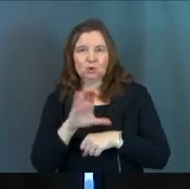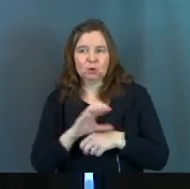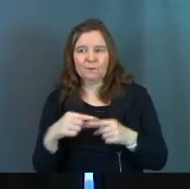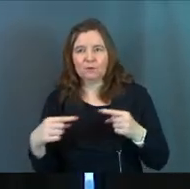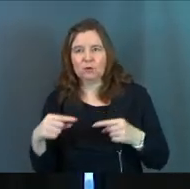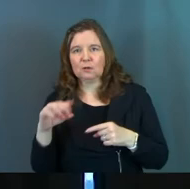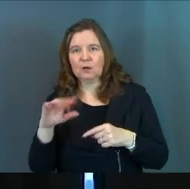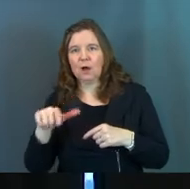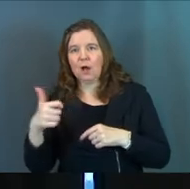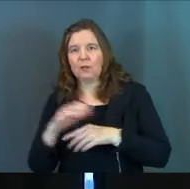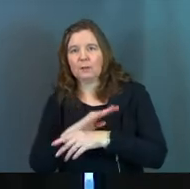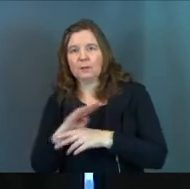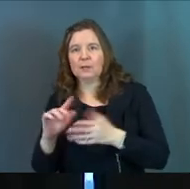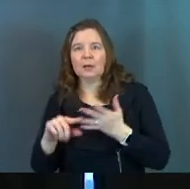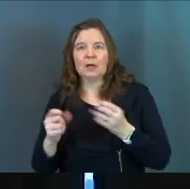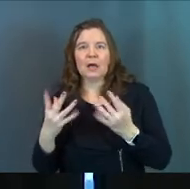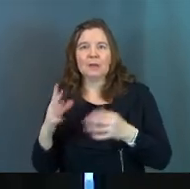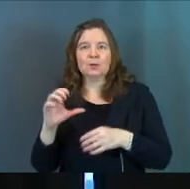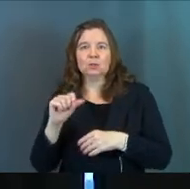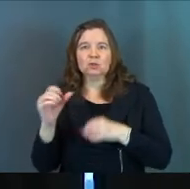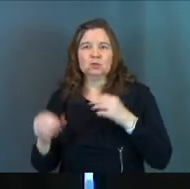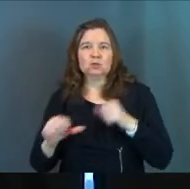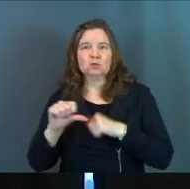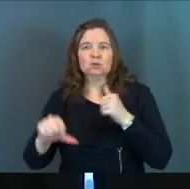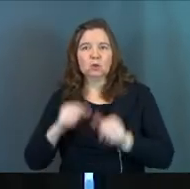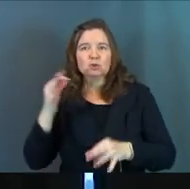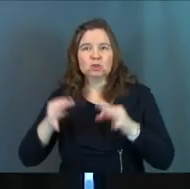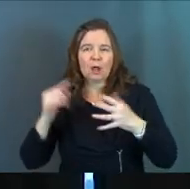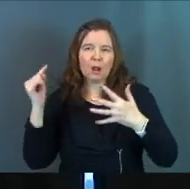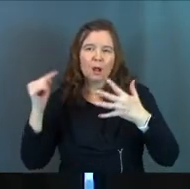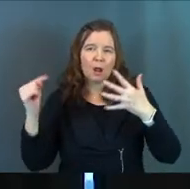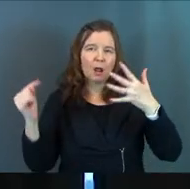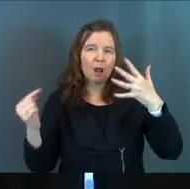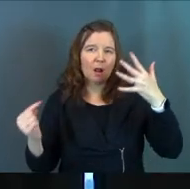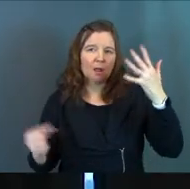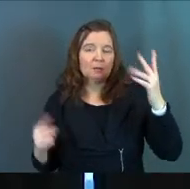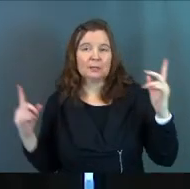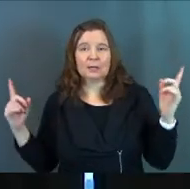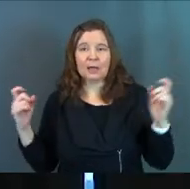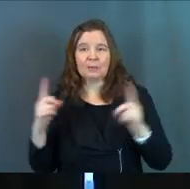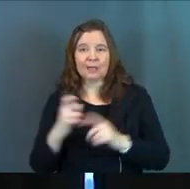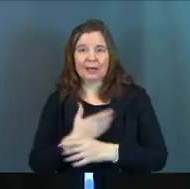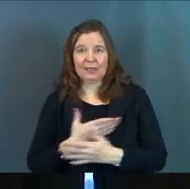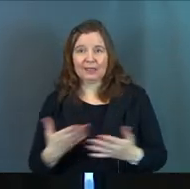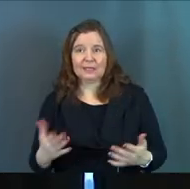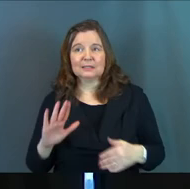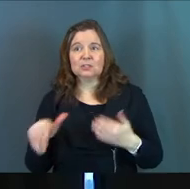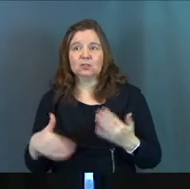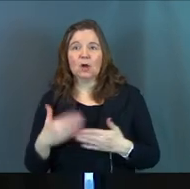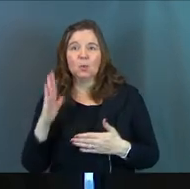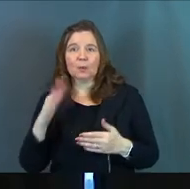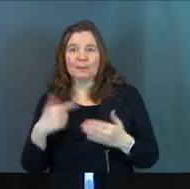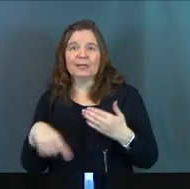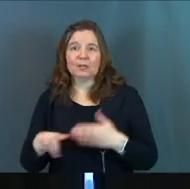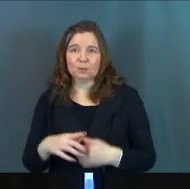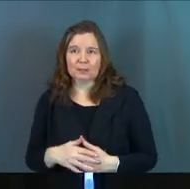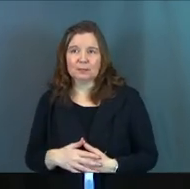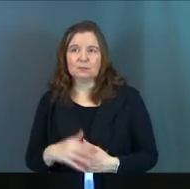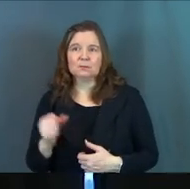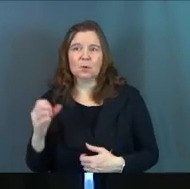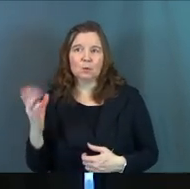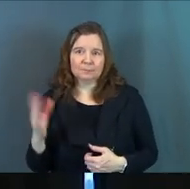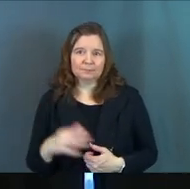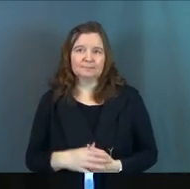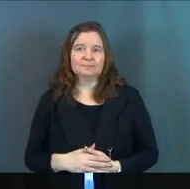church versus foreign missions. How much should go to social justice. We're going to talk about all those complicated things. It's all going to be next week.